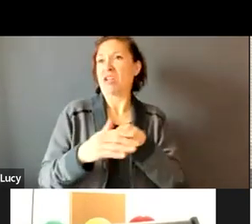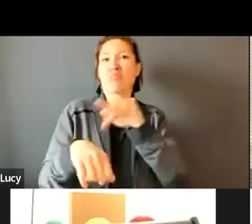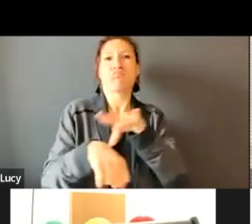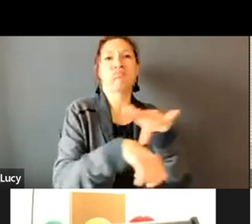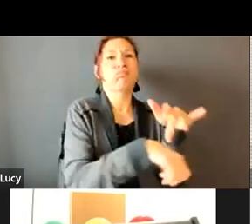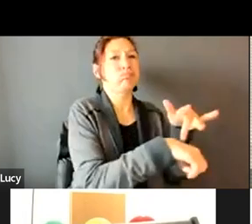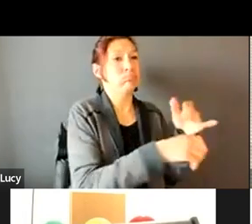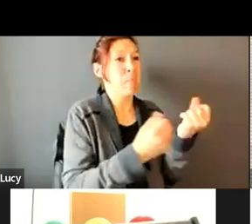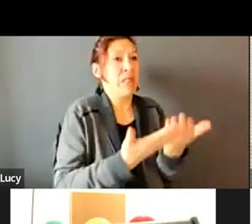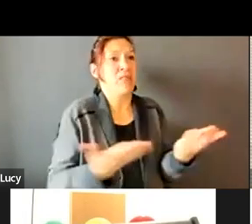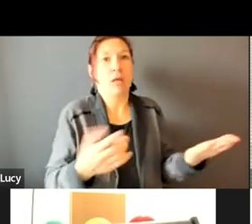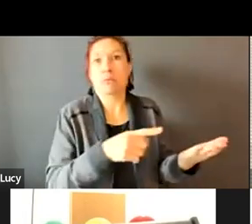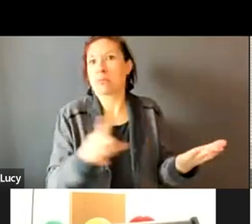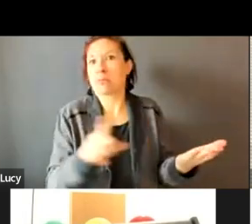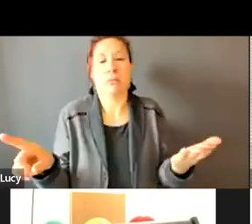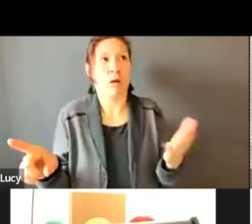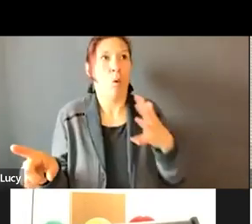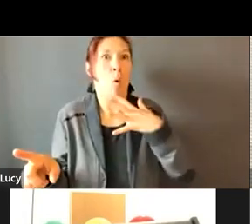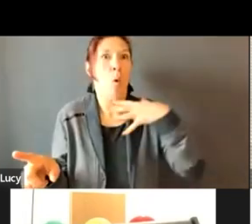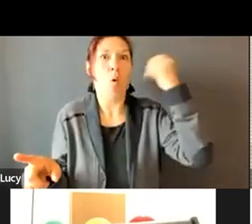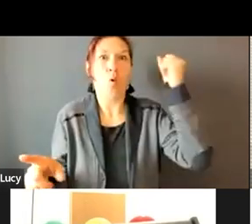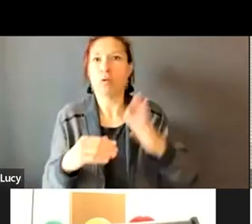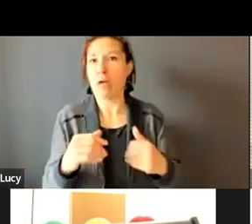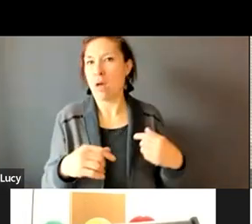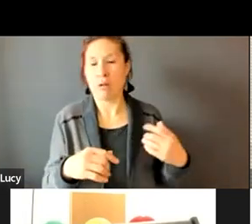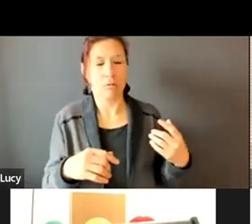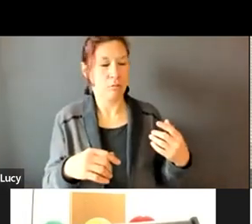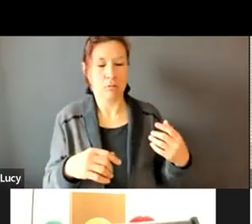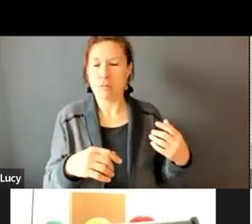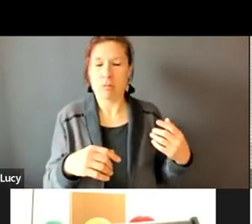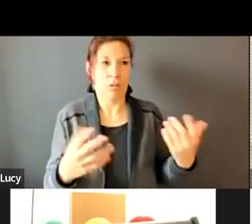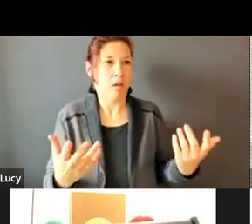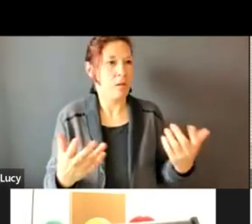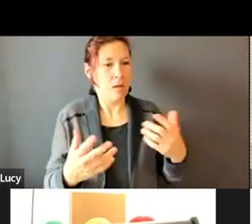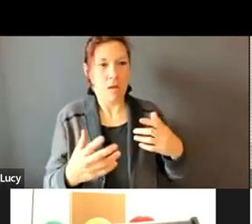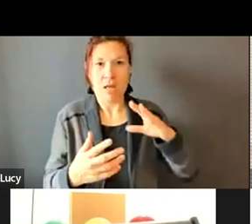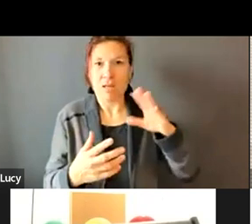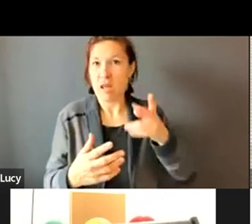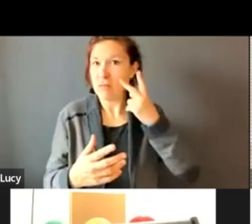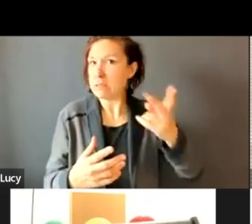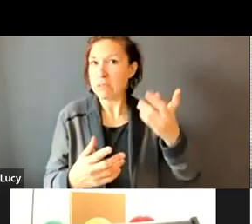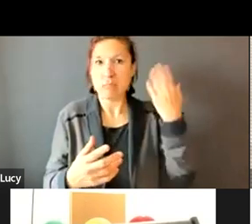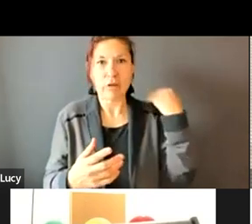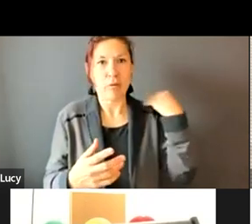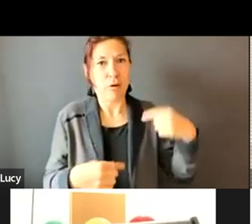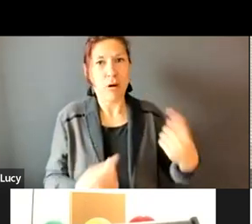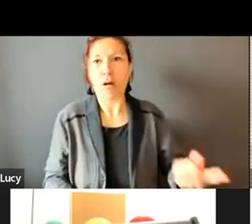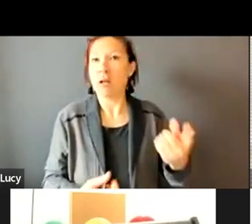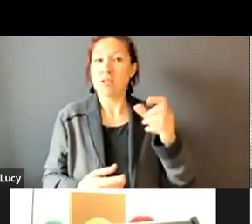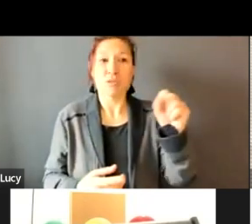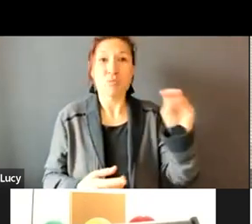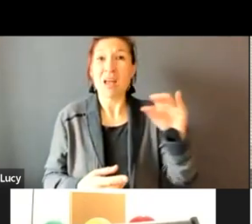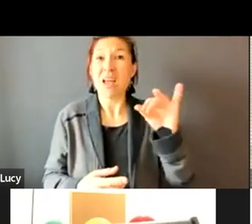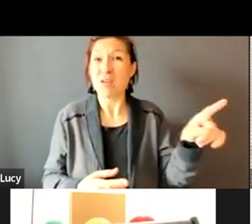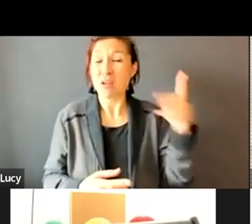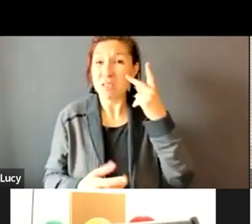um their years in many ways um because very unrestricted on social media and so if your students are using their phone